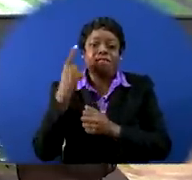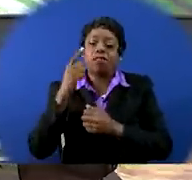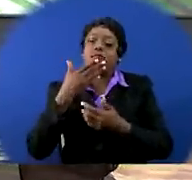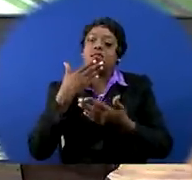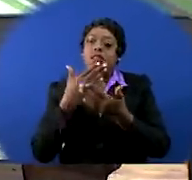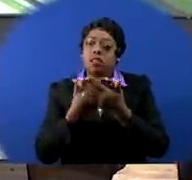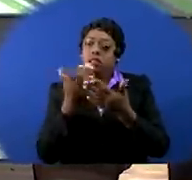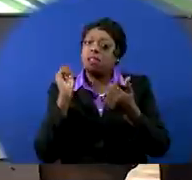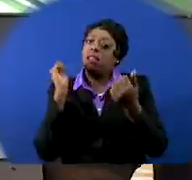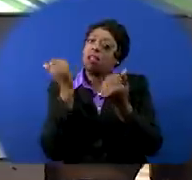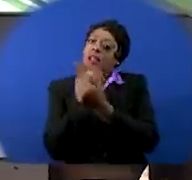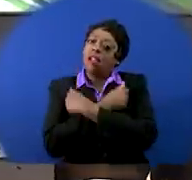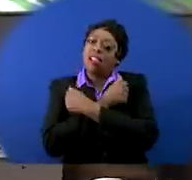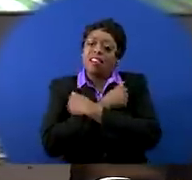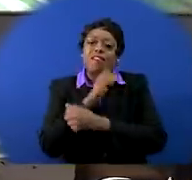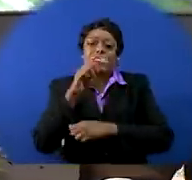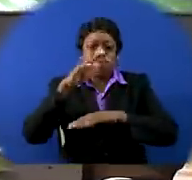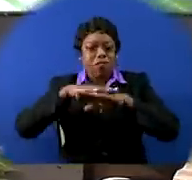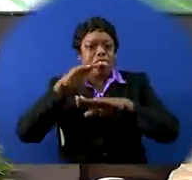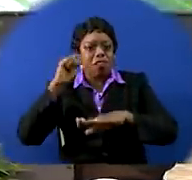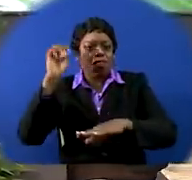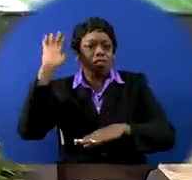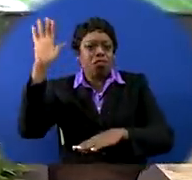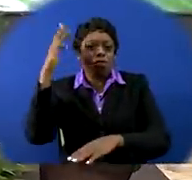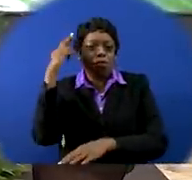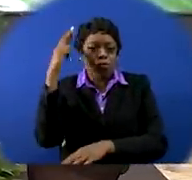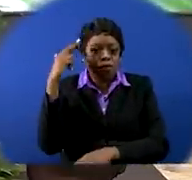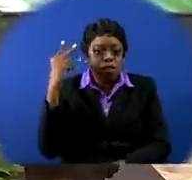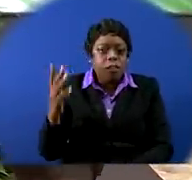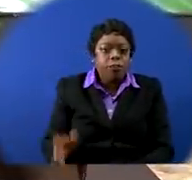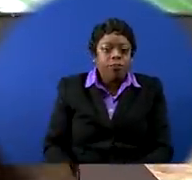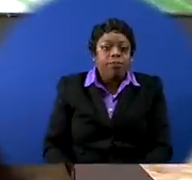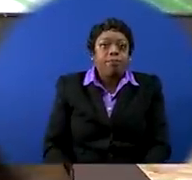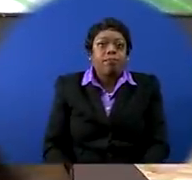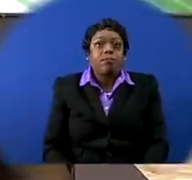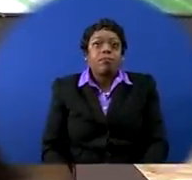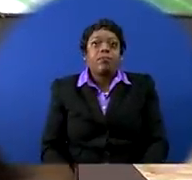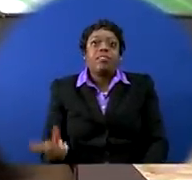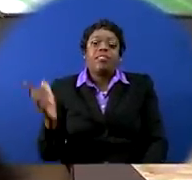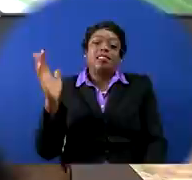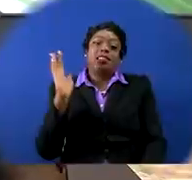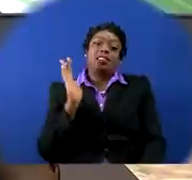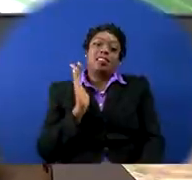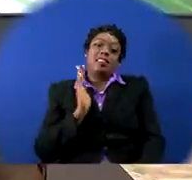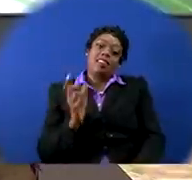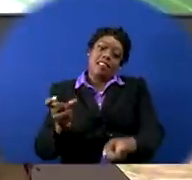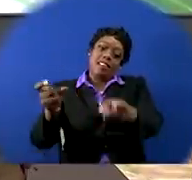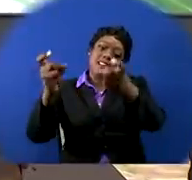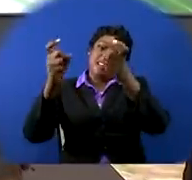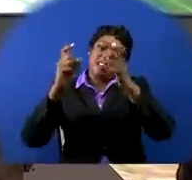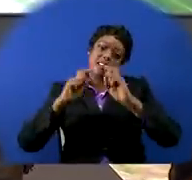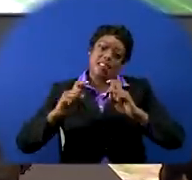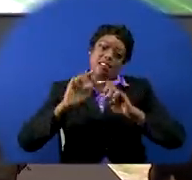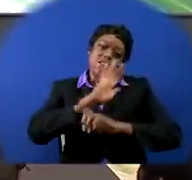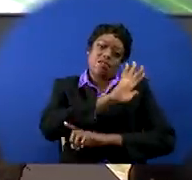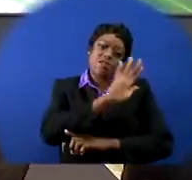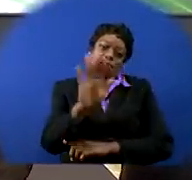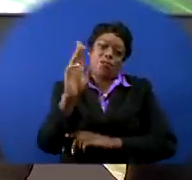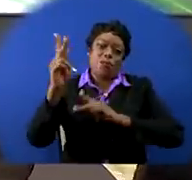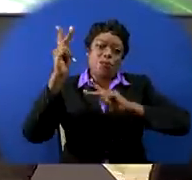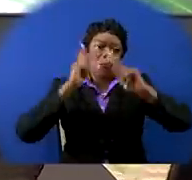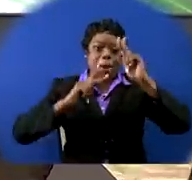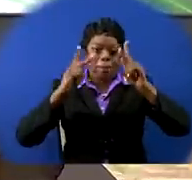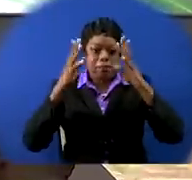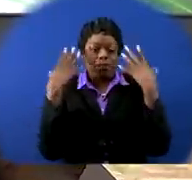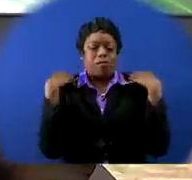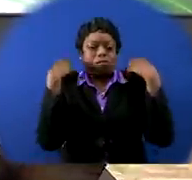you and are called according to your purpose. Will you give your people the strength